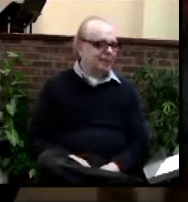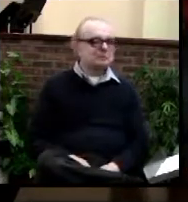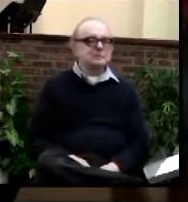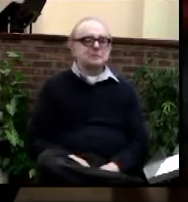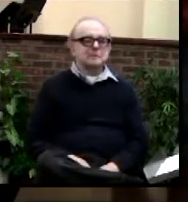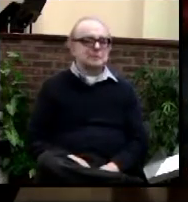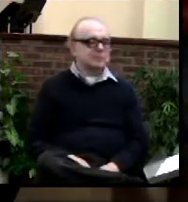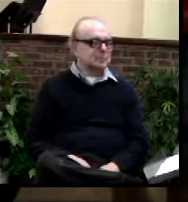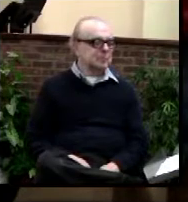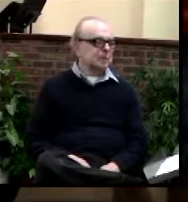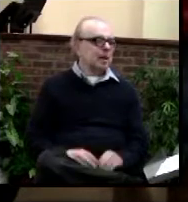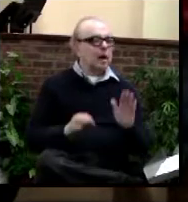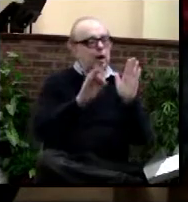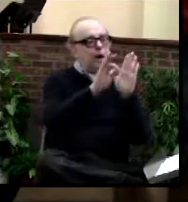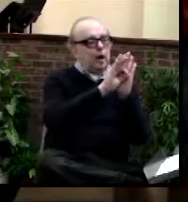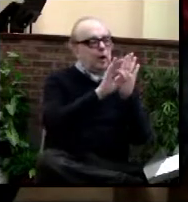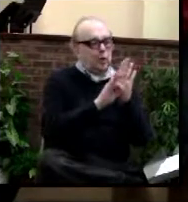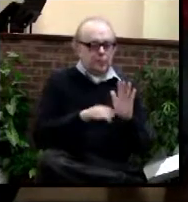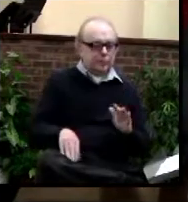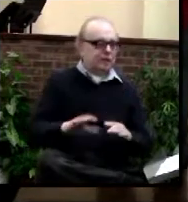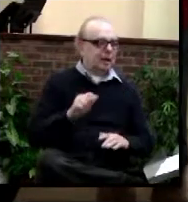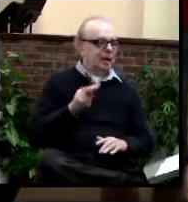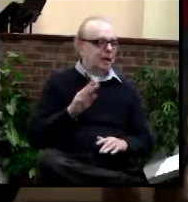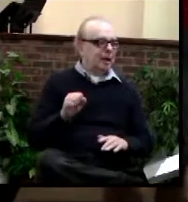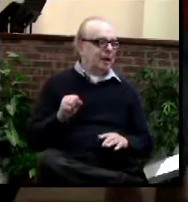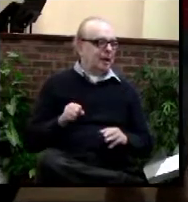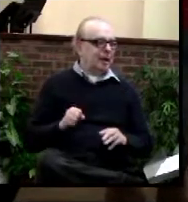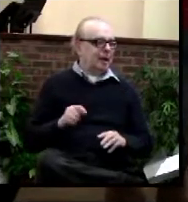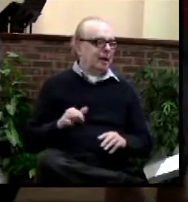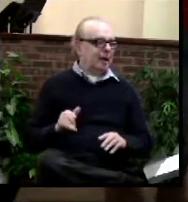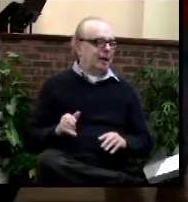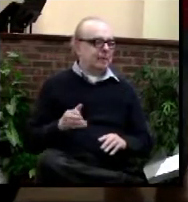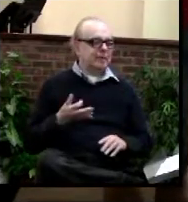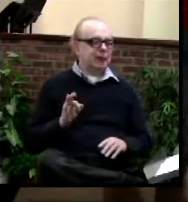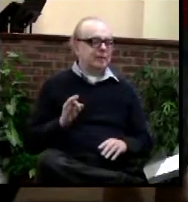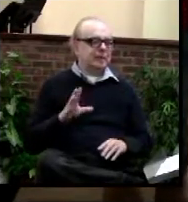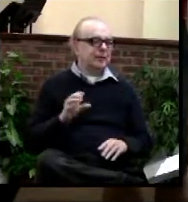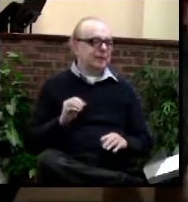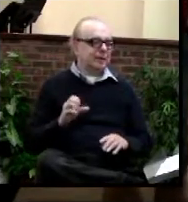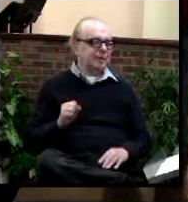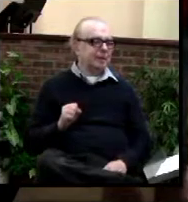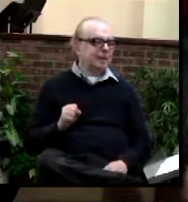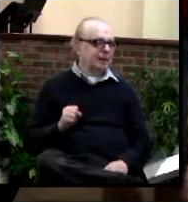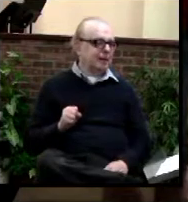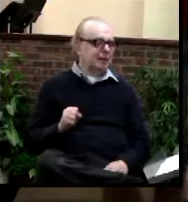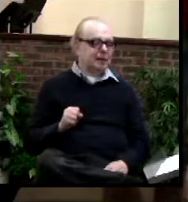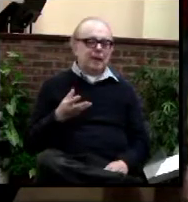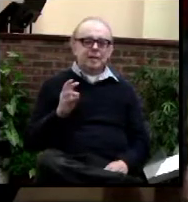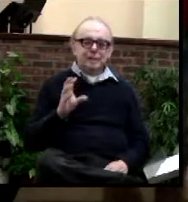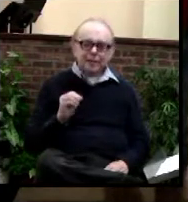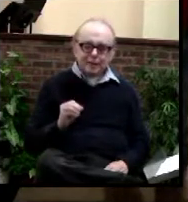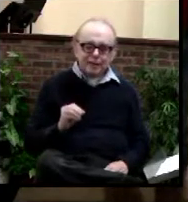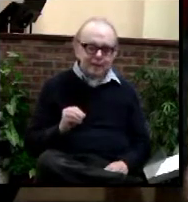Holes in your jeans were in style in the 50s, in the 60s, and in